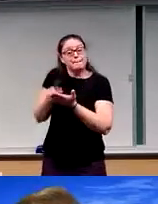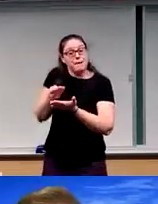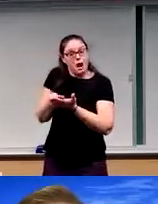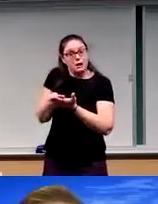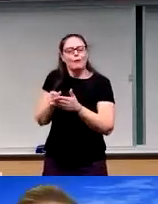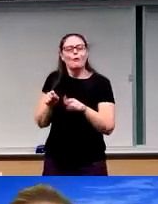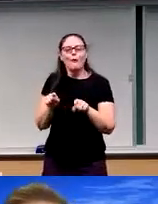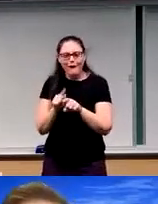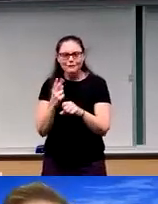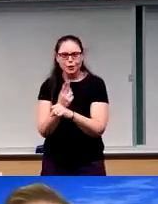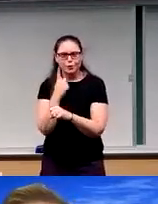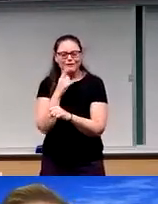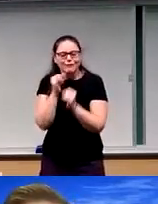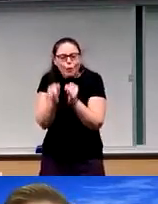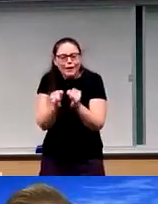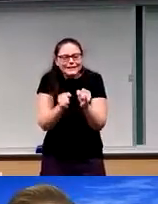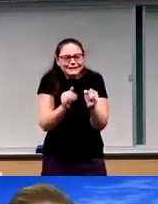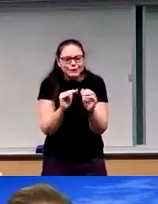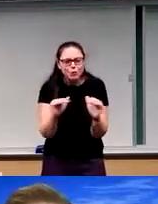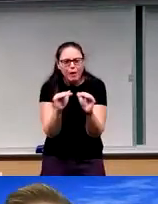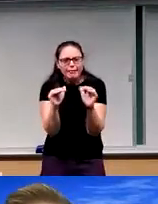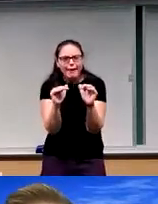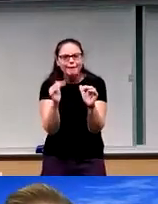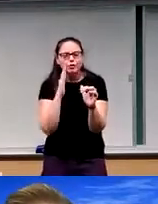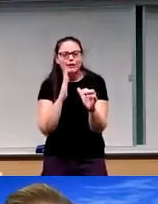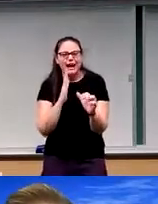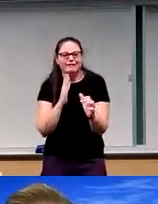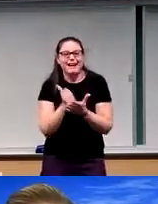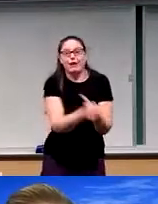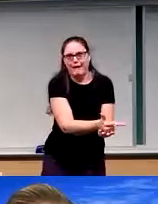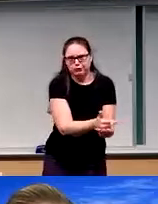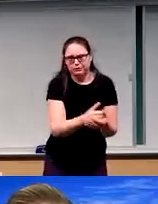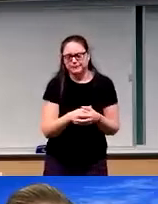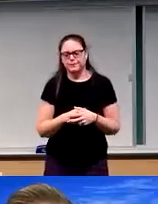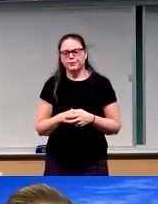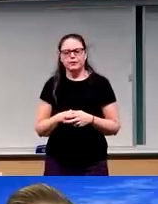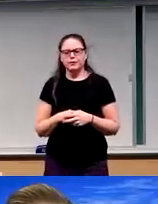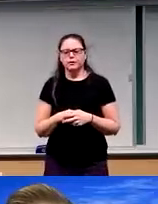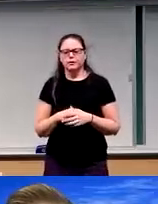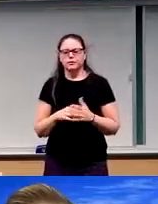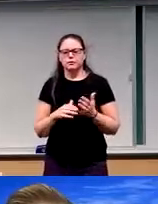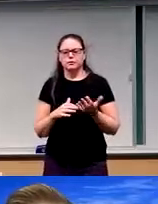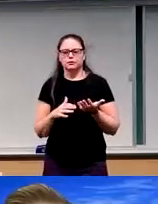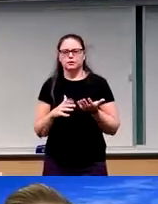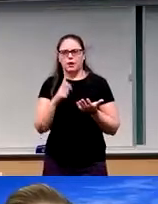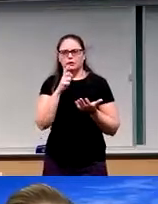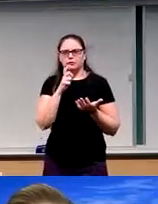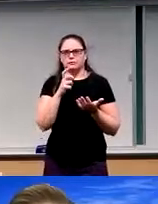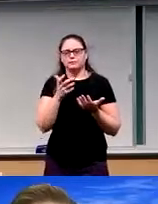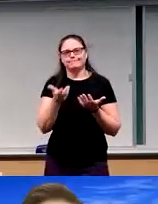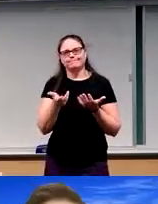being used for individual level interventions. So you don't want to divorce the two. You can't